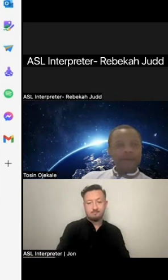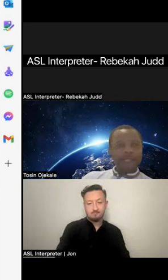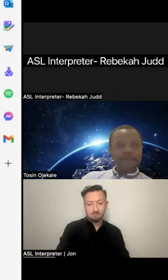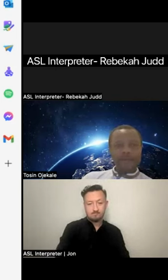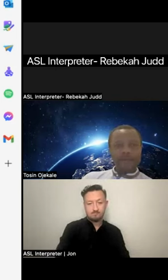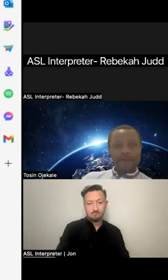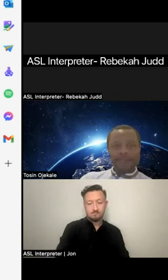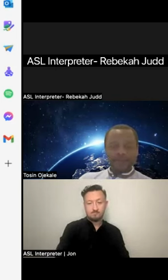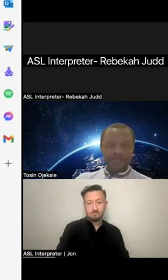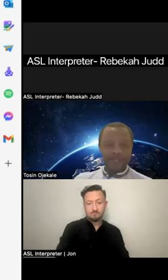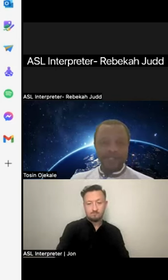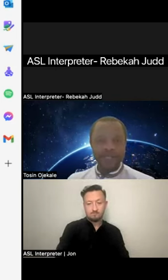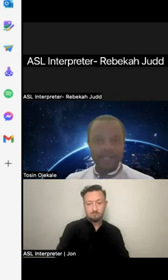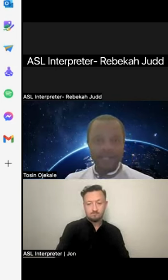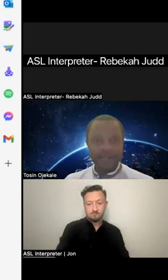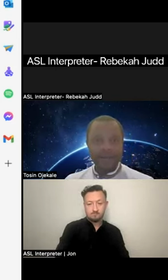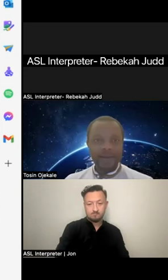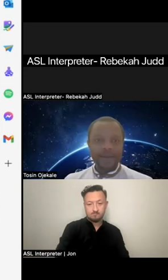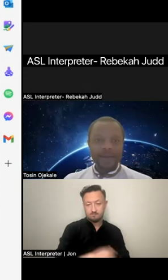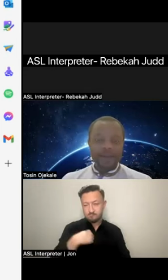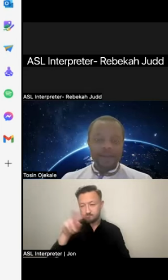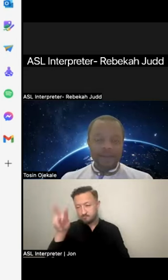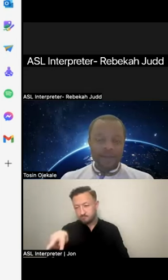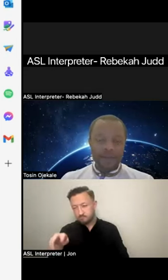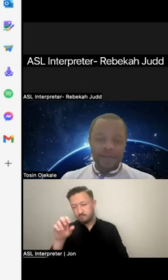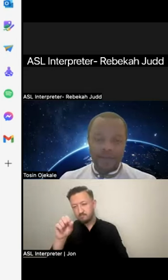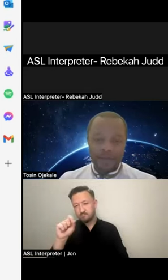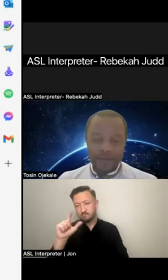I'm waiting for your responses.